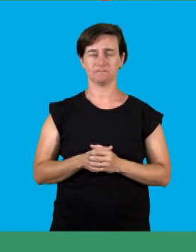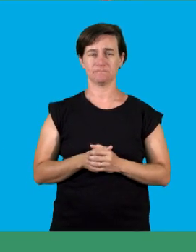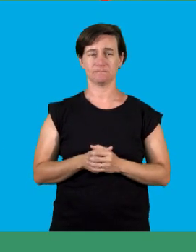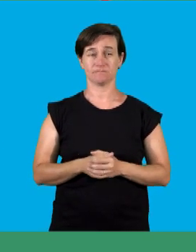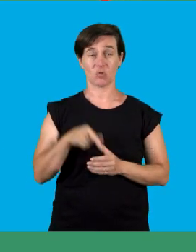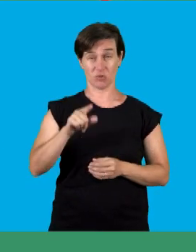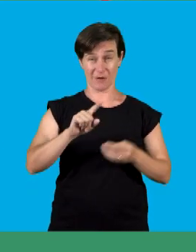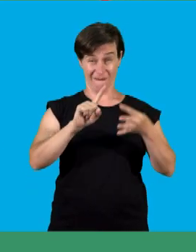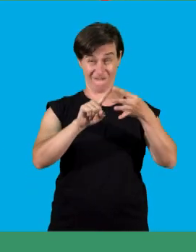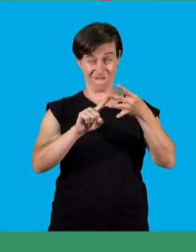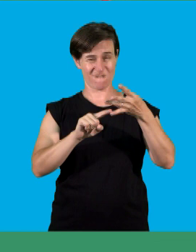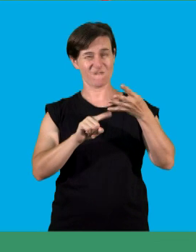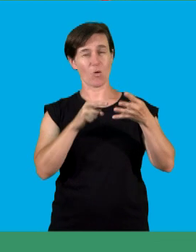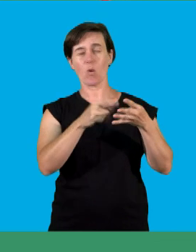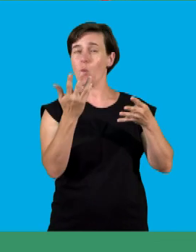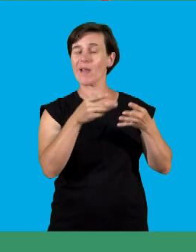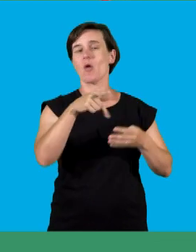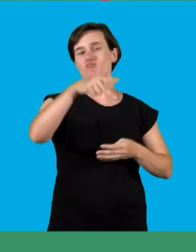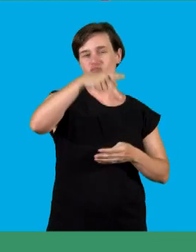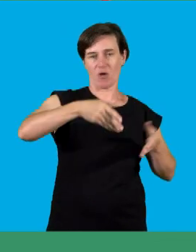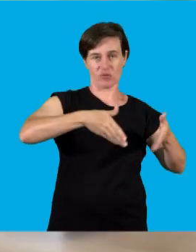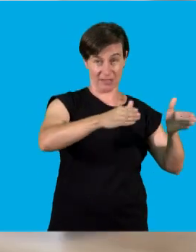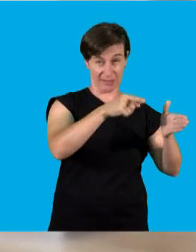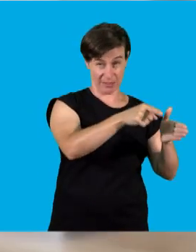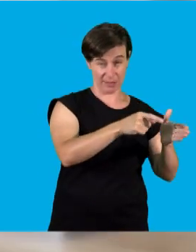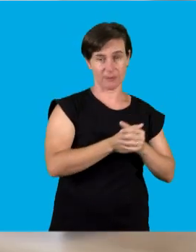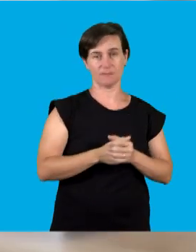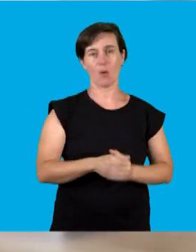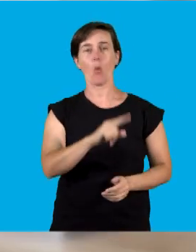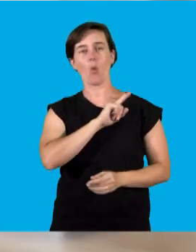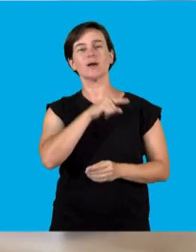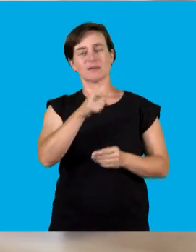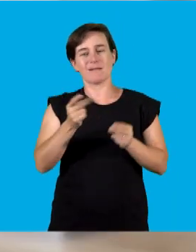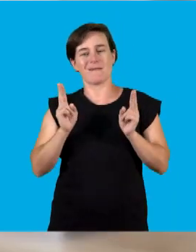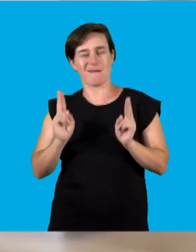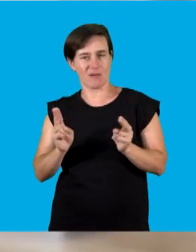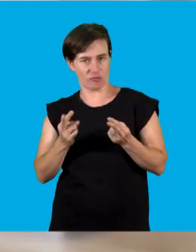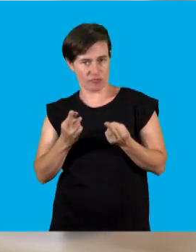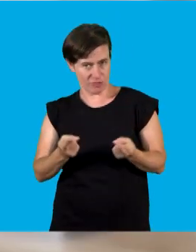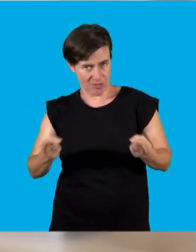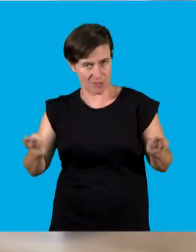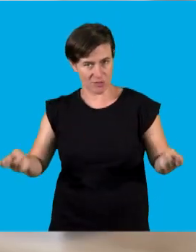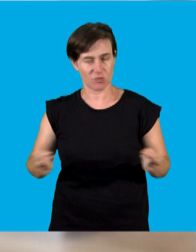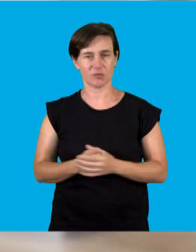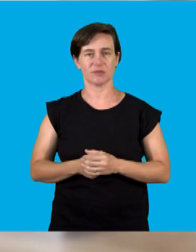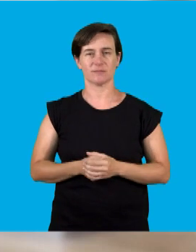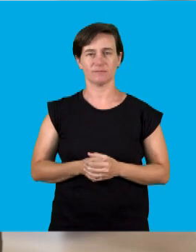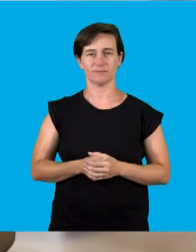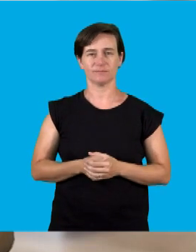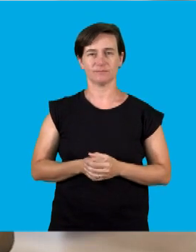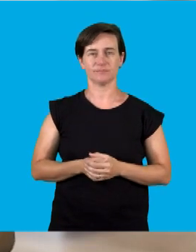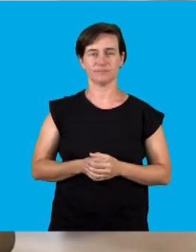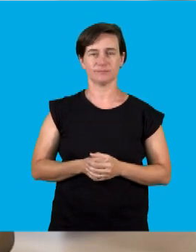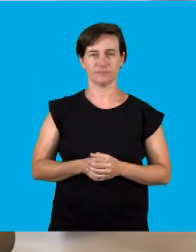so these industries are found in the primary sector because they deal with natural resources. So hence you find